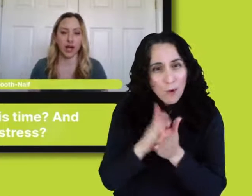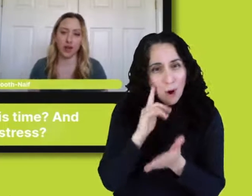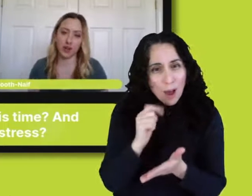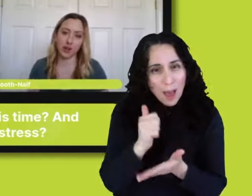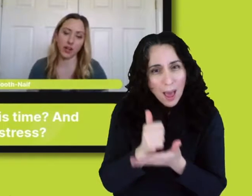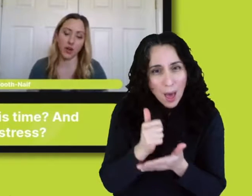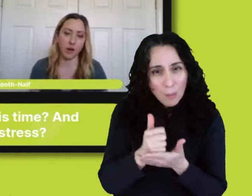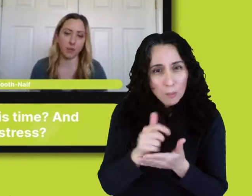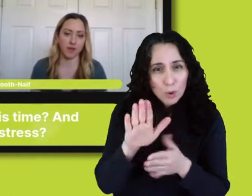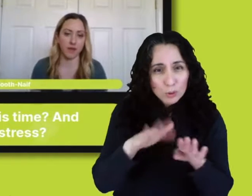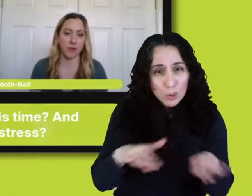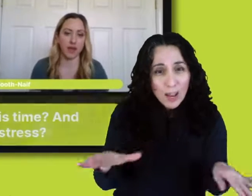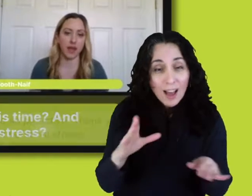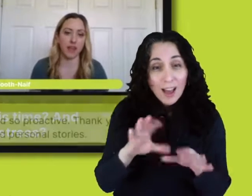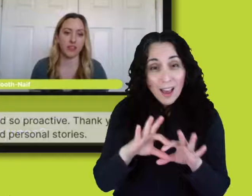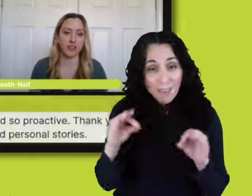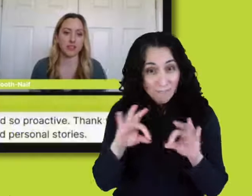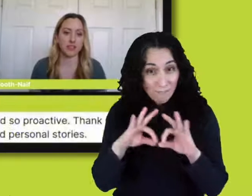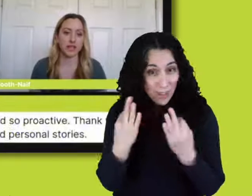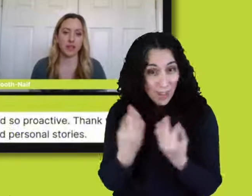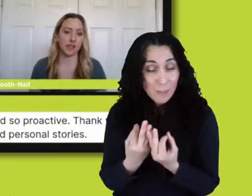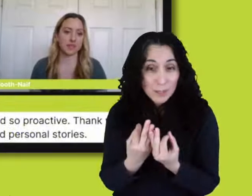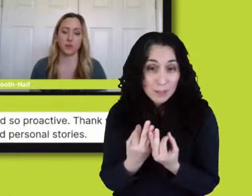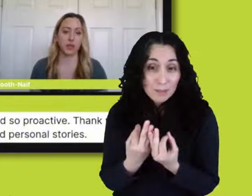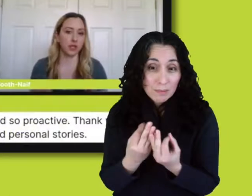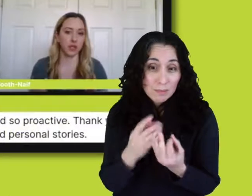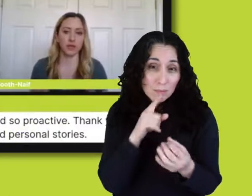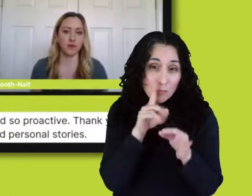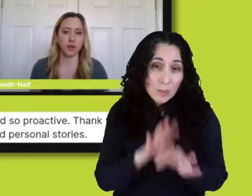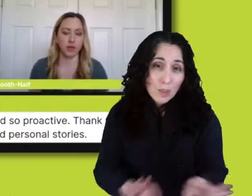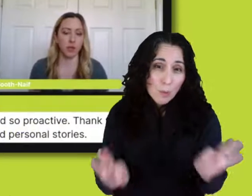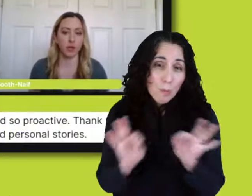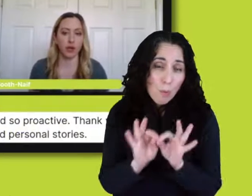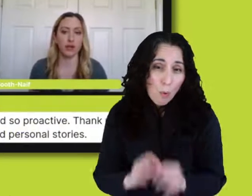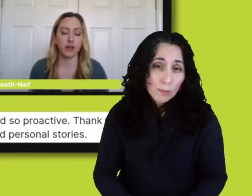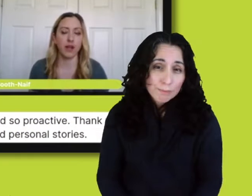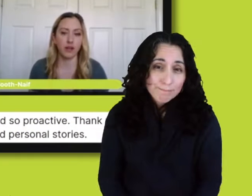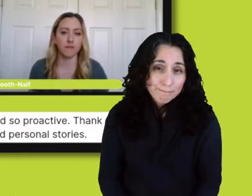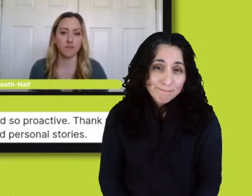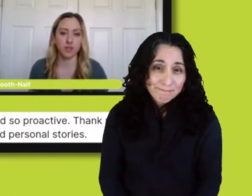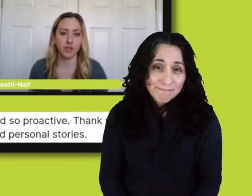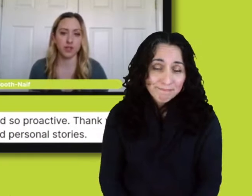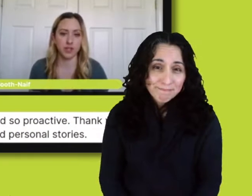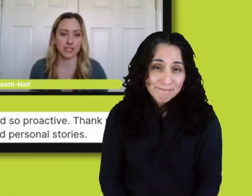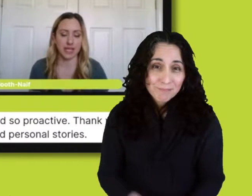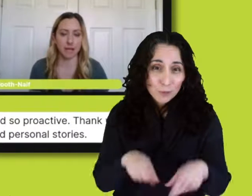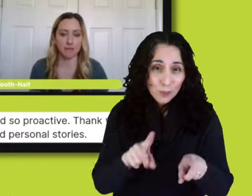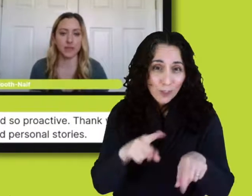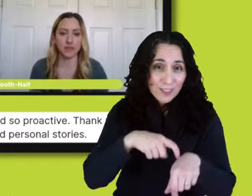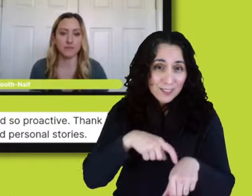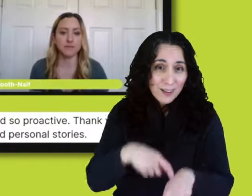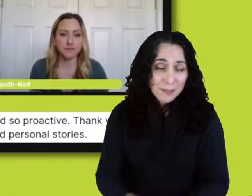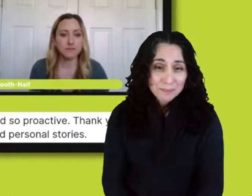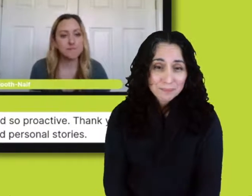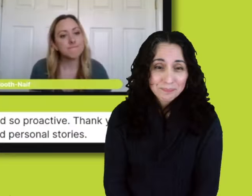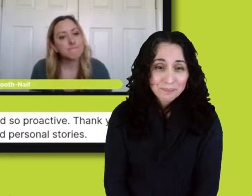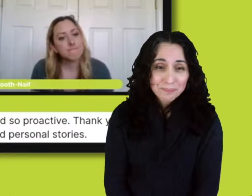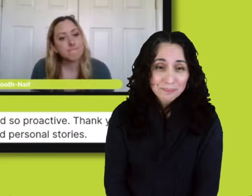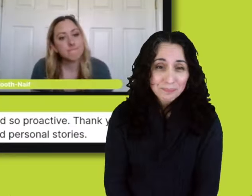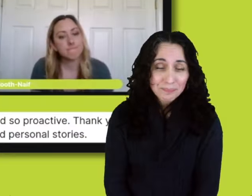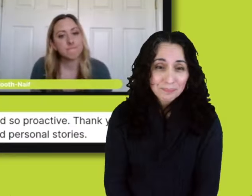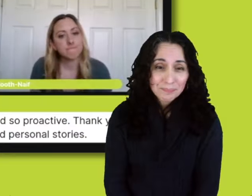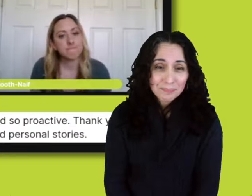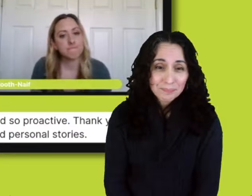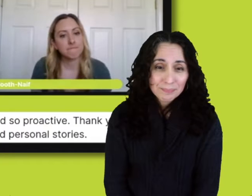help your child or, help your family. And I think that's really, really important, during this time. What's